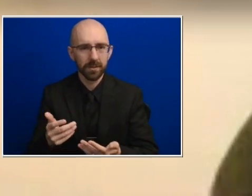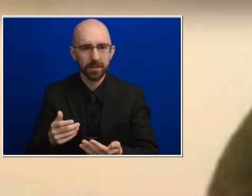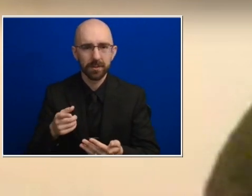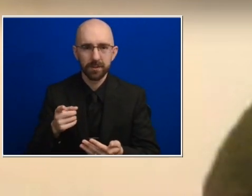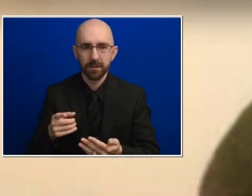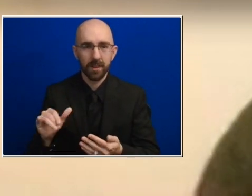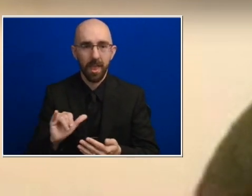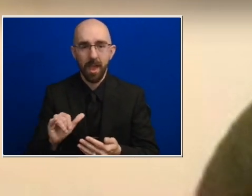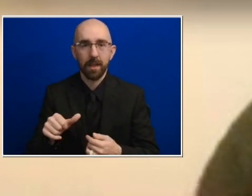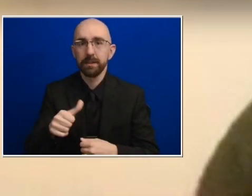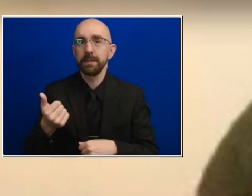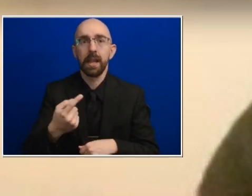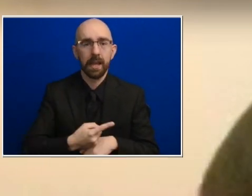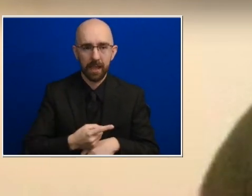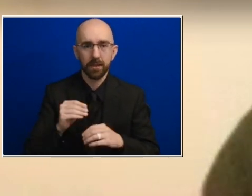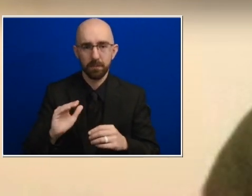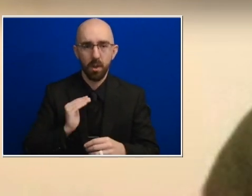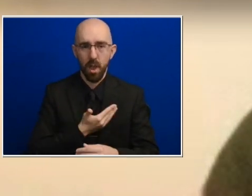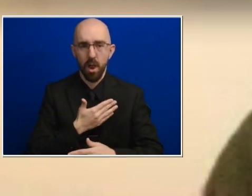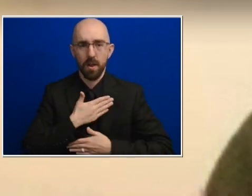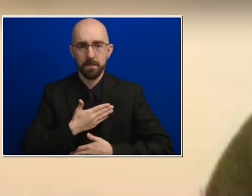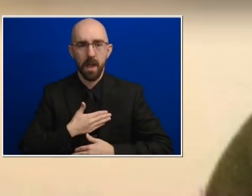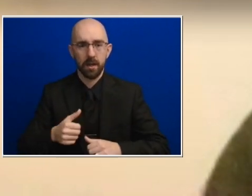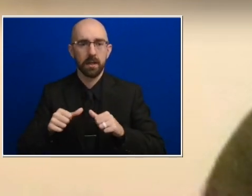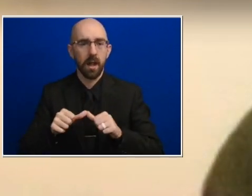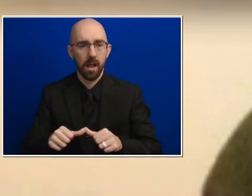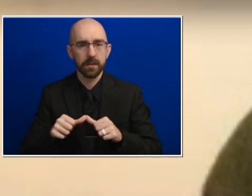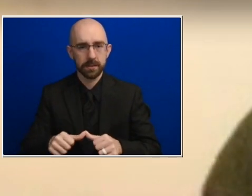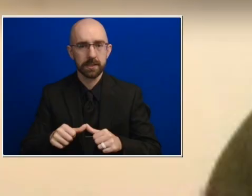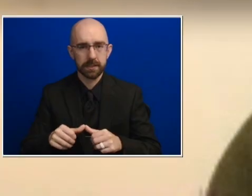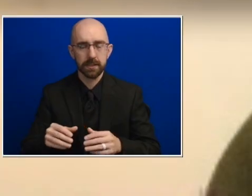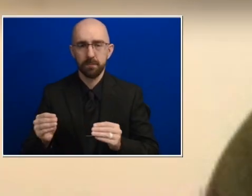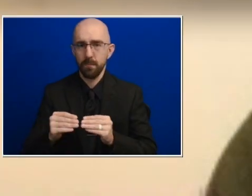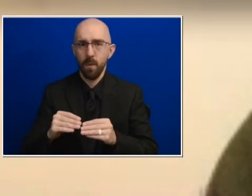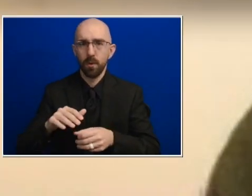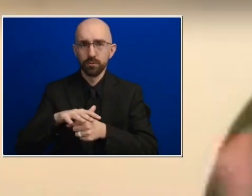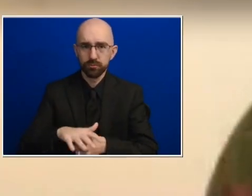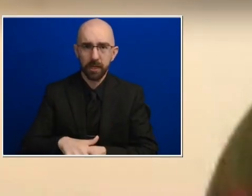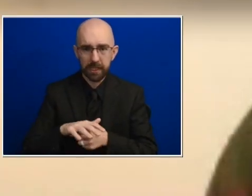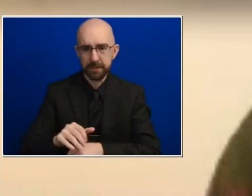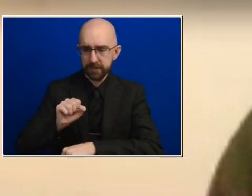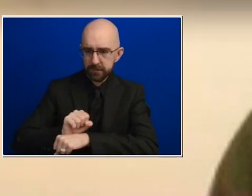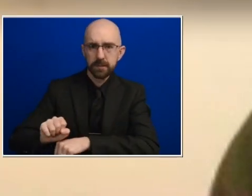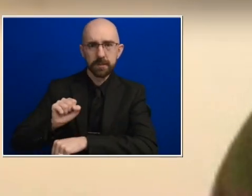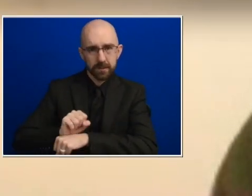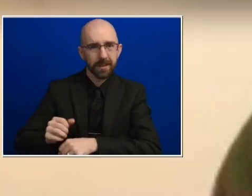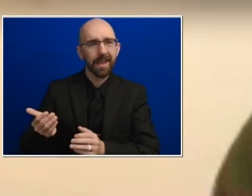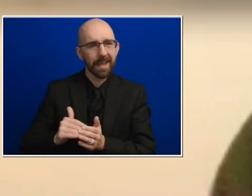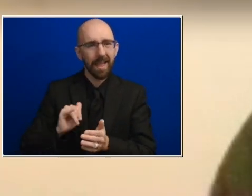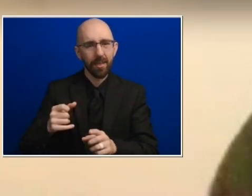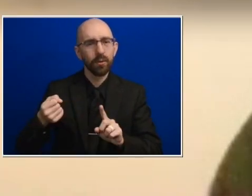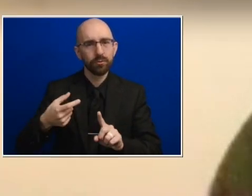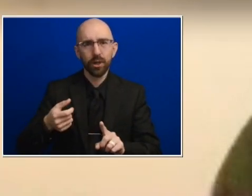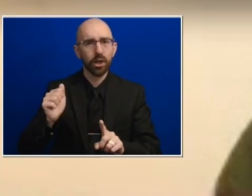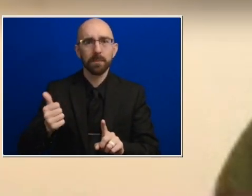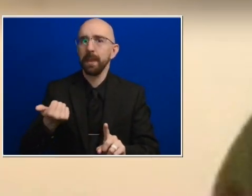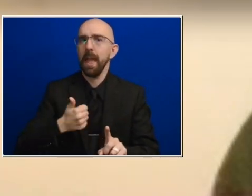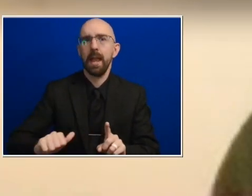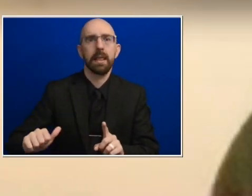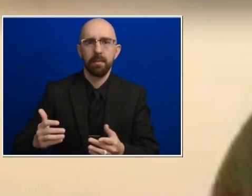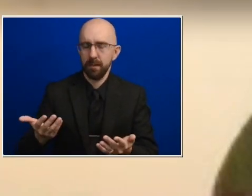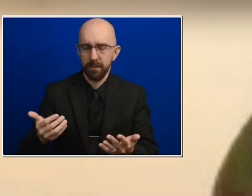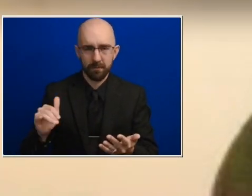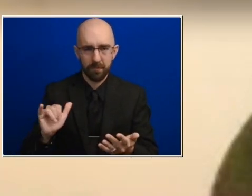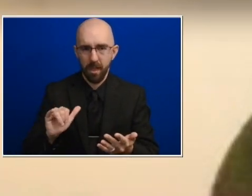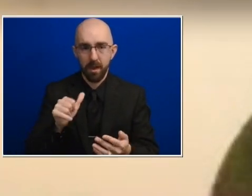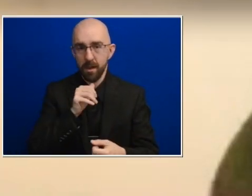of 10 days, which puts our body constantly under much more stress. And again, those triggers could be anything. It could be not